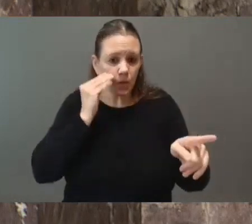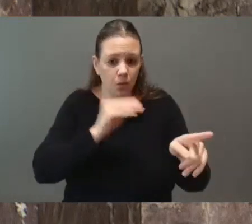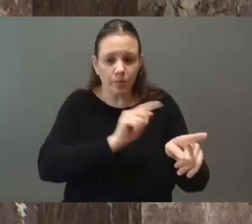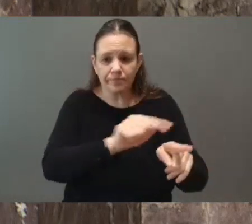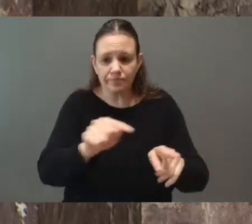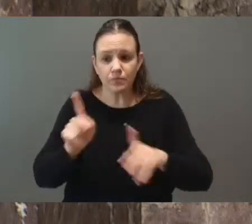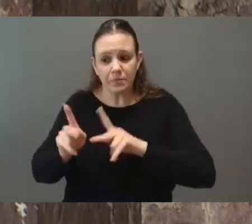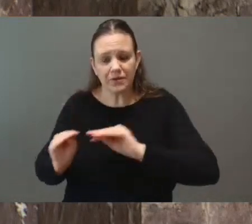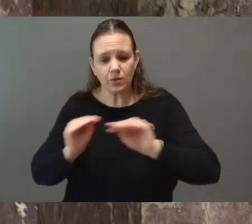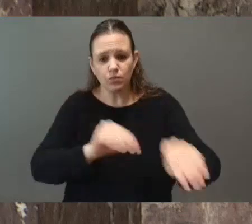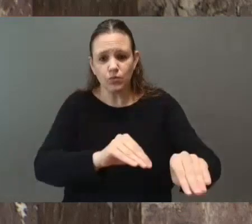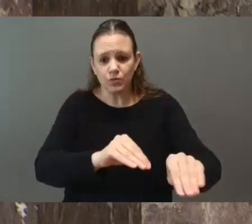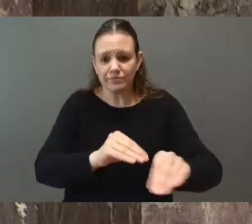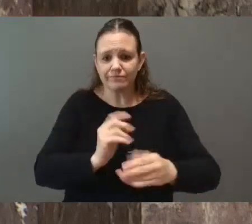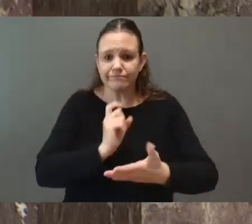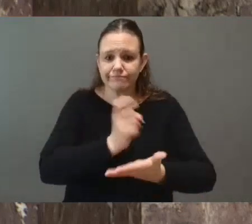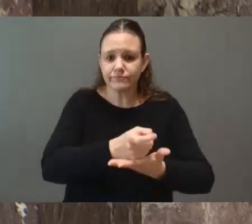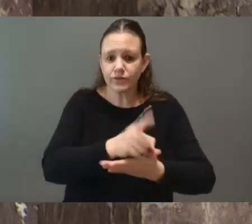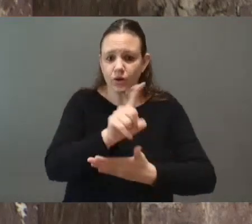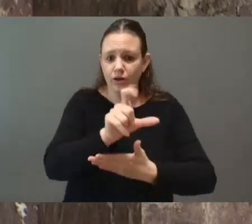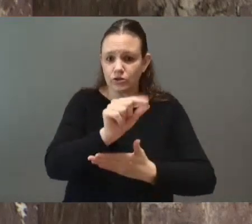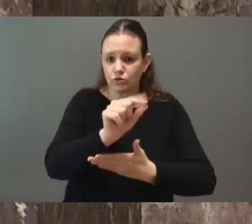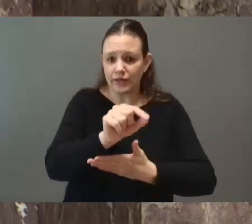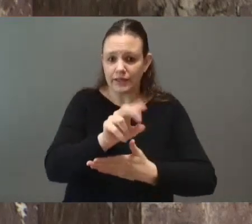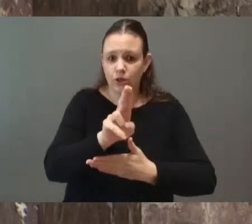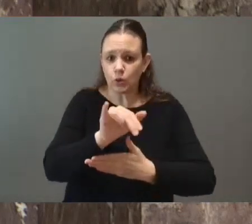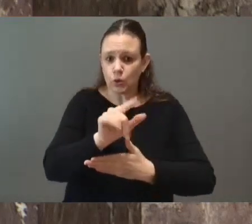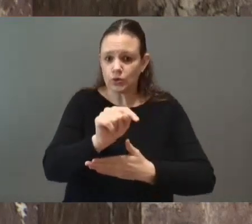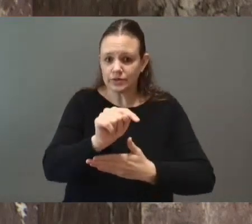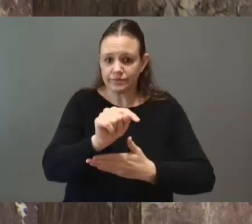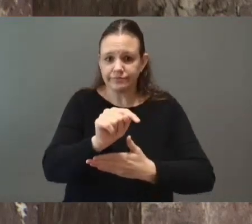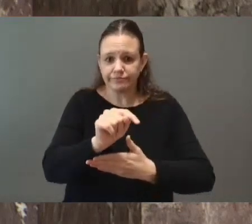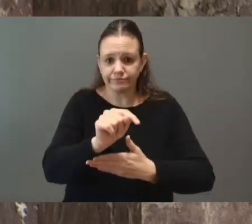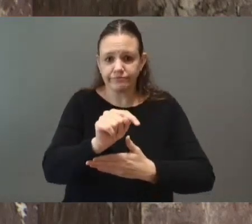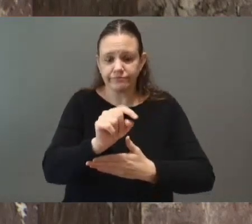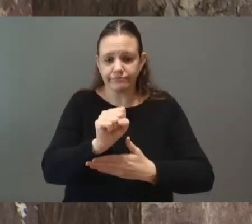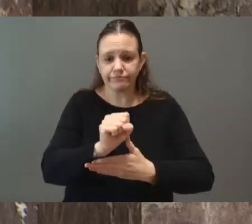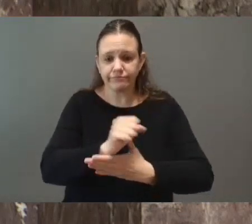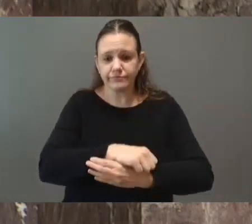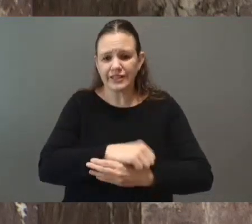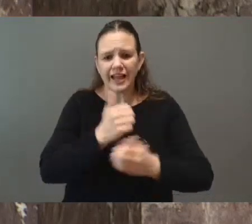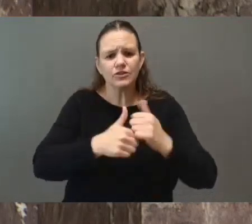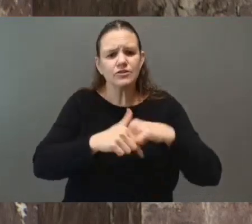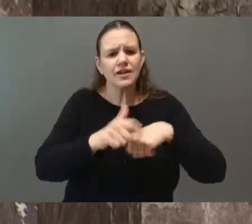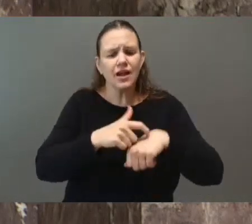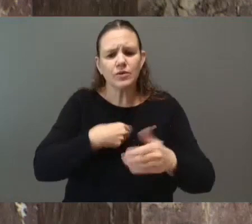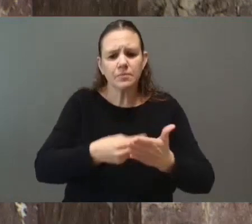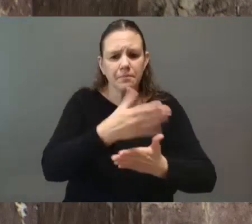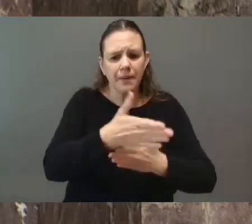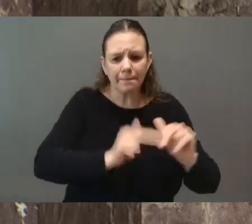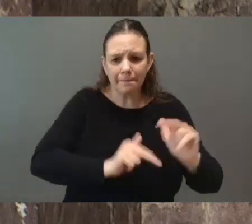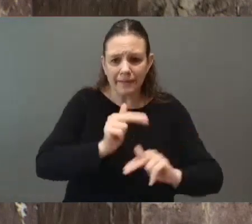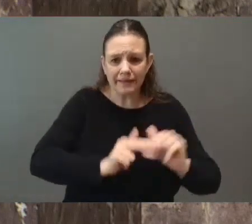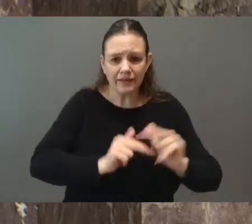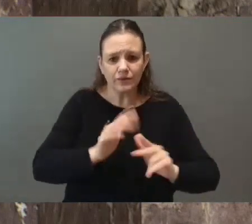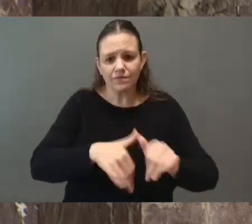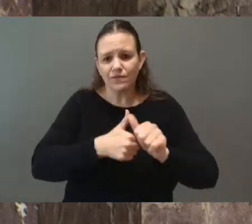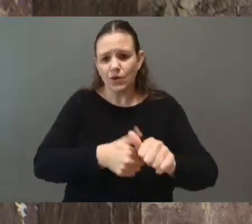is purchased, it follows the same protocols that were in place when that member was in the BC Liberal